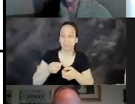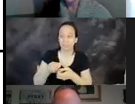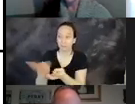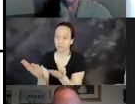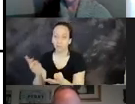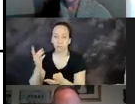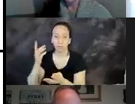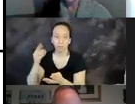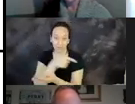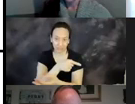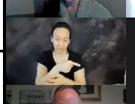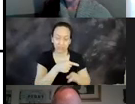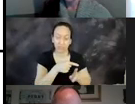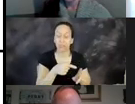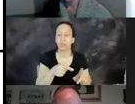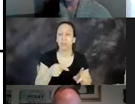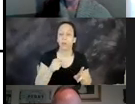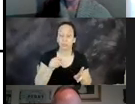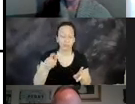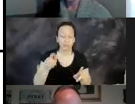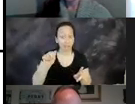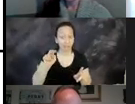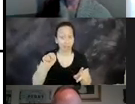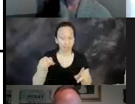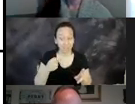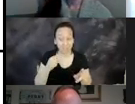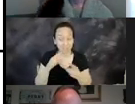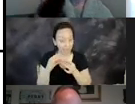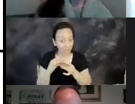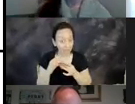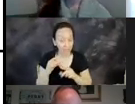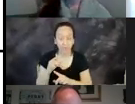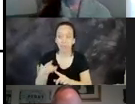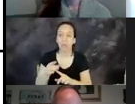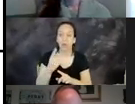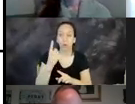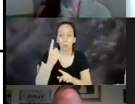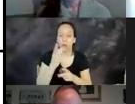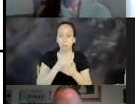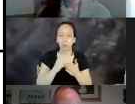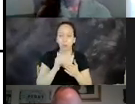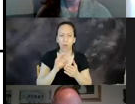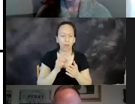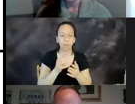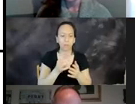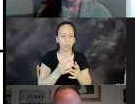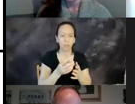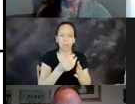fare vending machine, and we found that, as Anna mentioned, there was one aspect of retrieving change from the